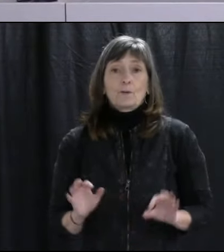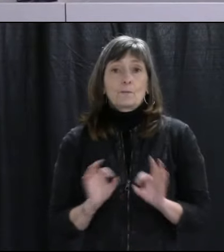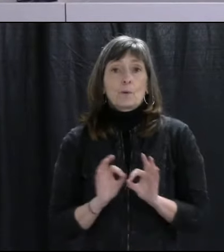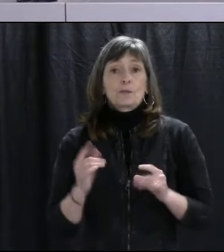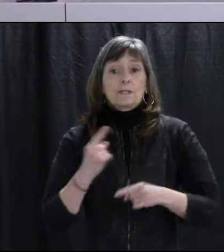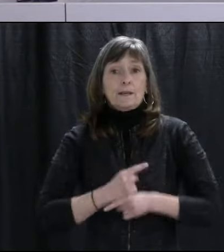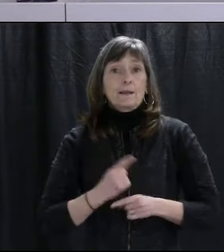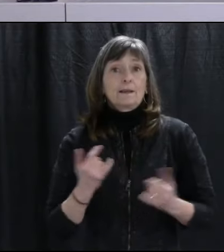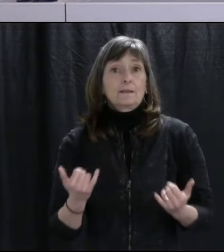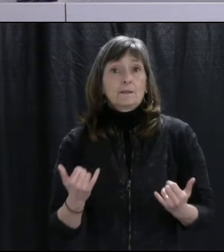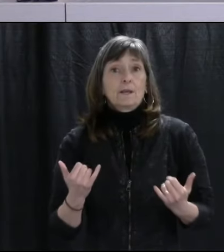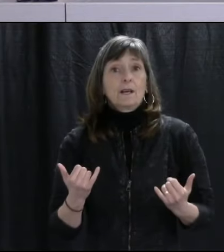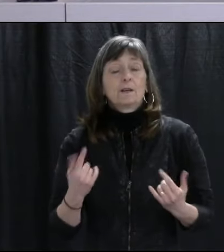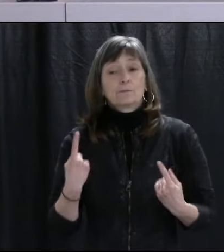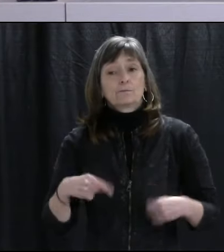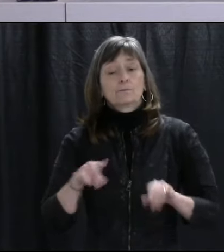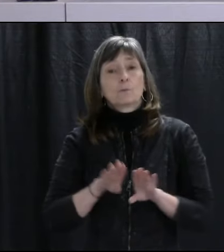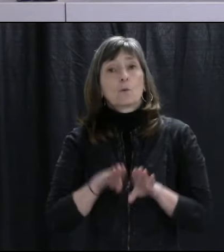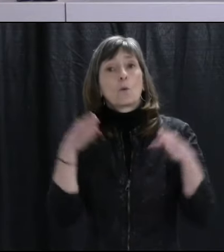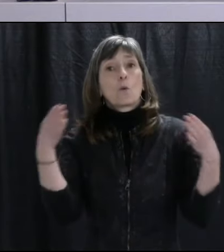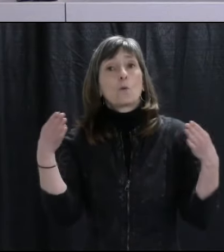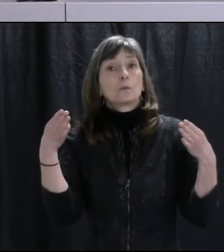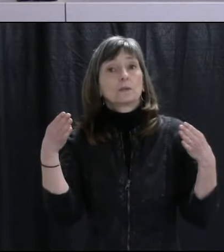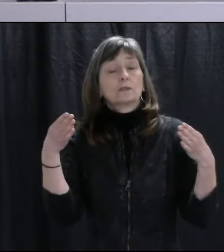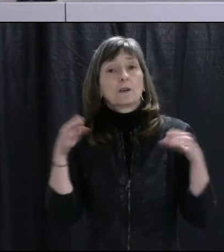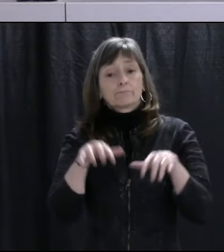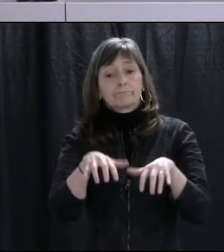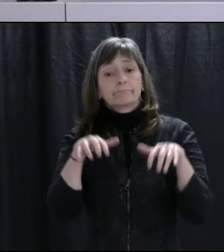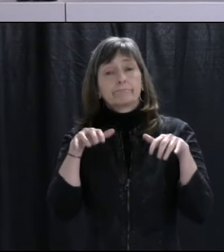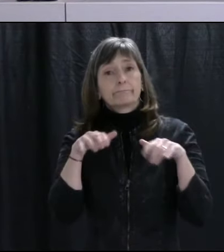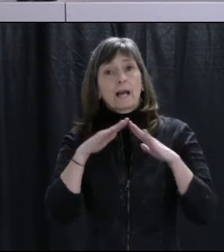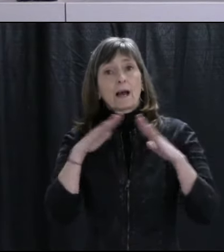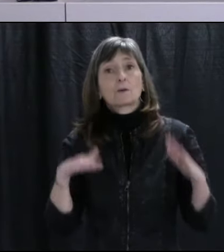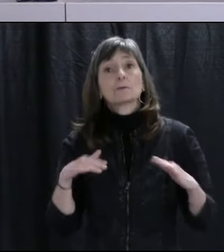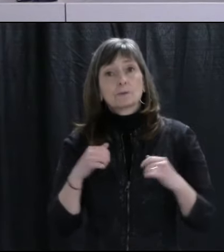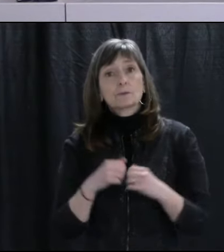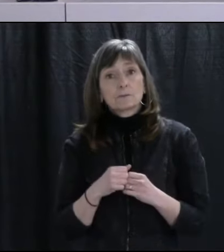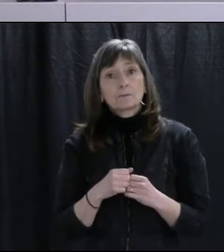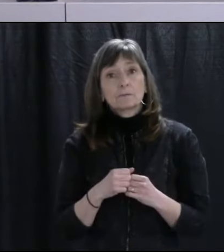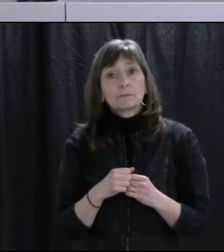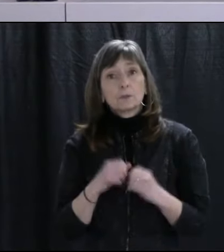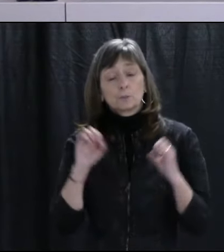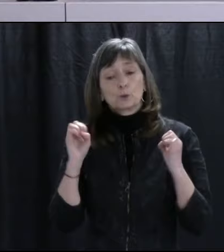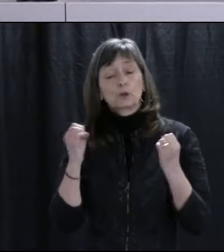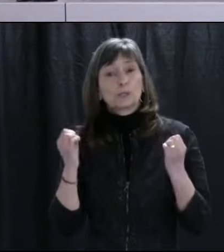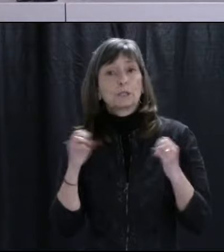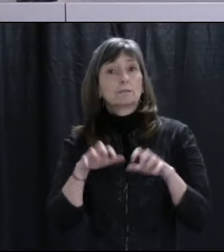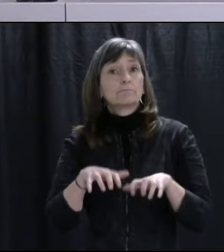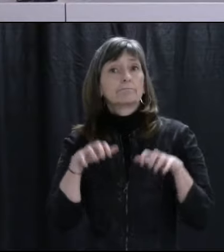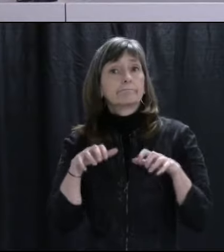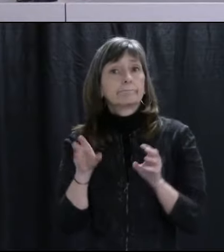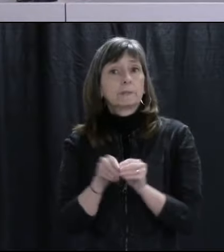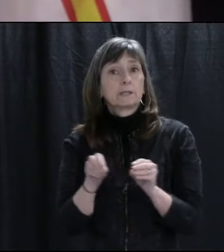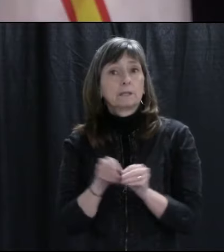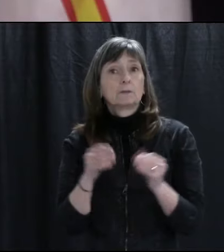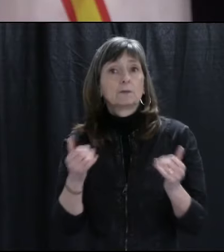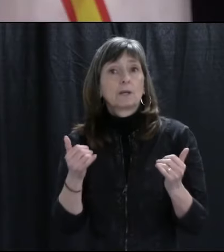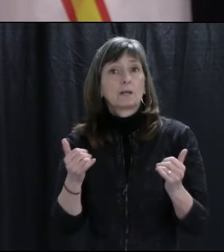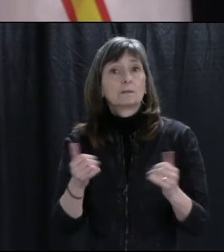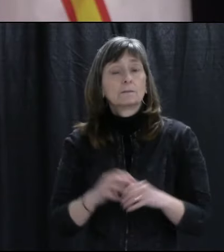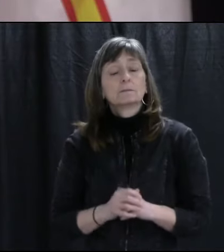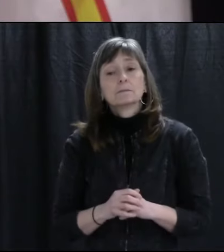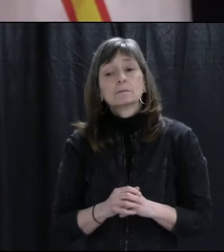we have opened up our legislature in what is an urgent sitting of the House of Assembly. And it was critical